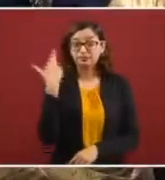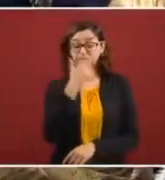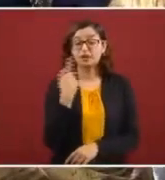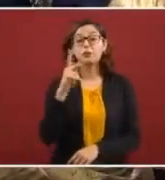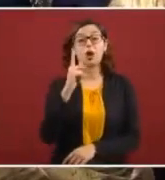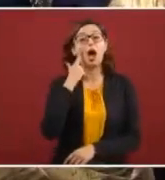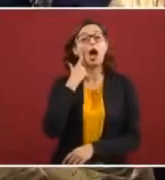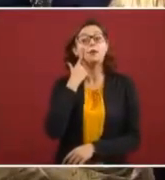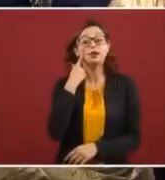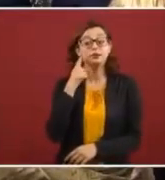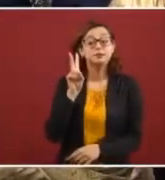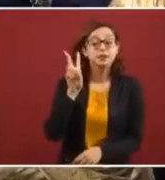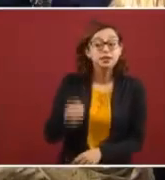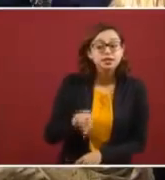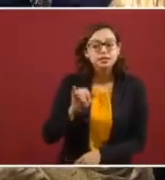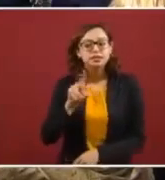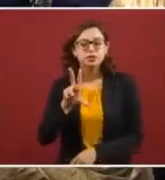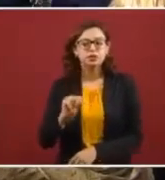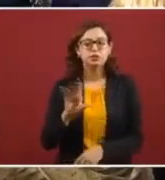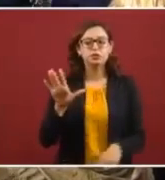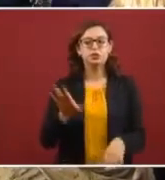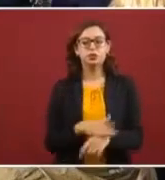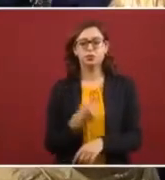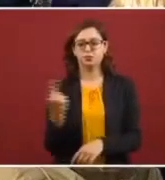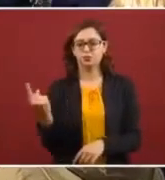But we need to see if that's the case.